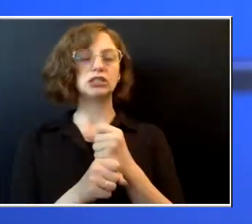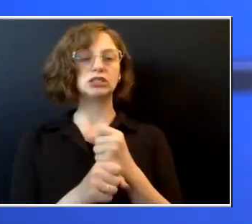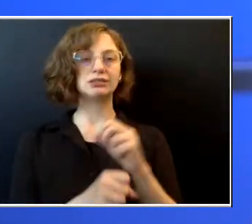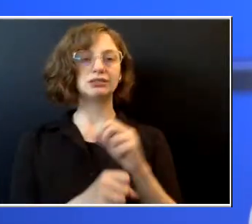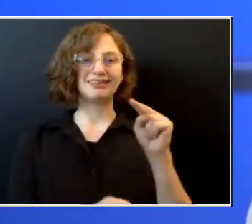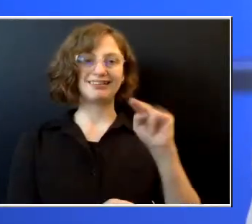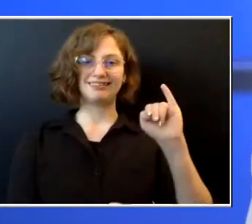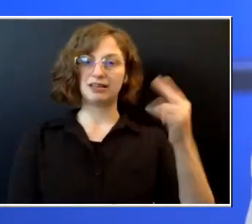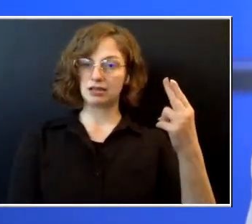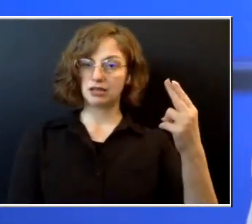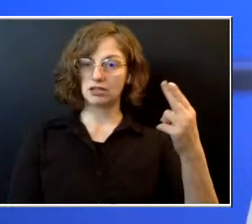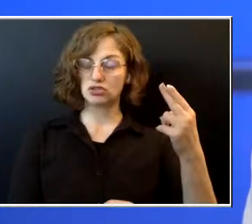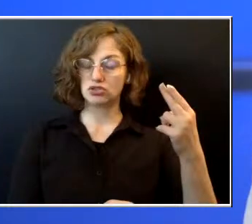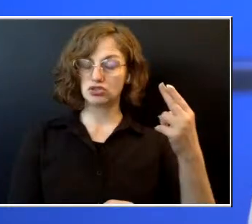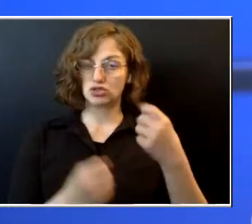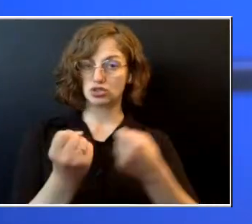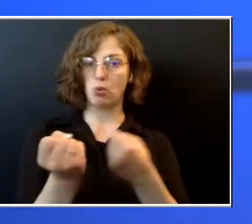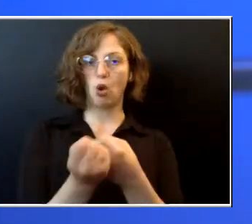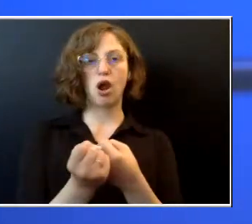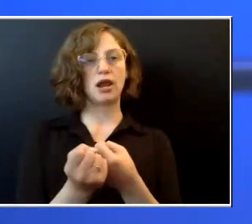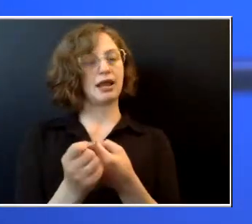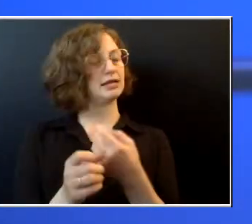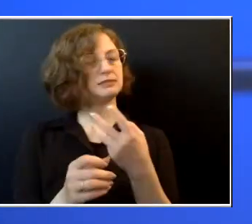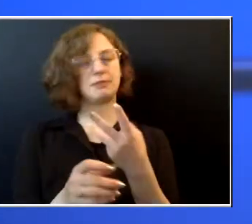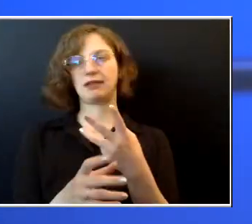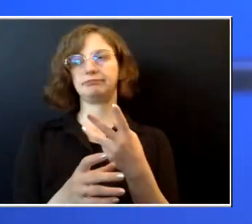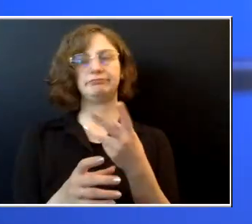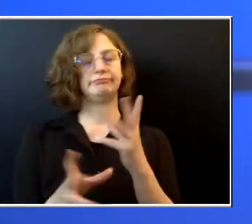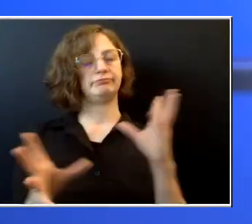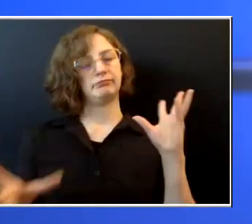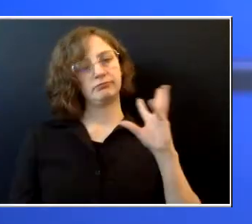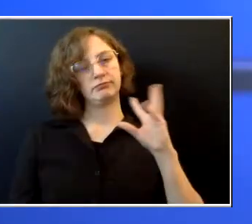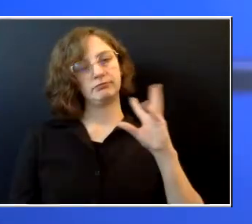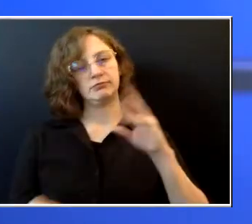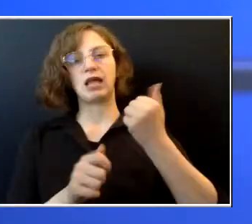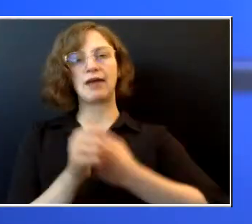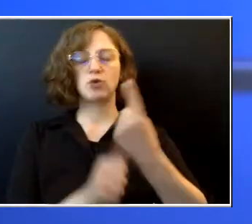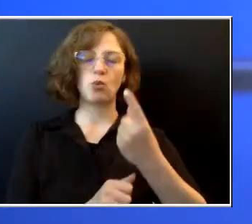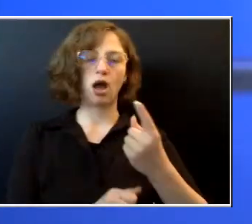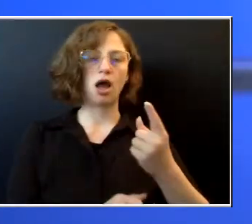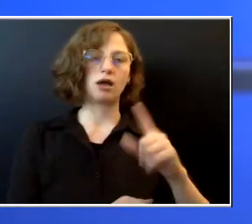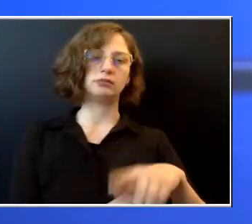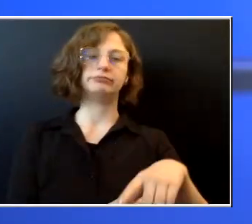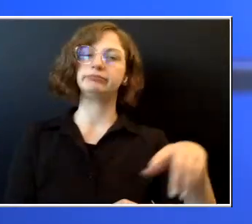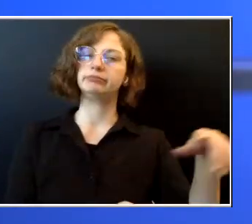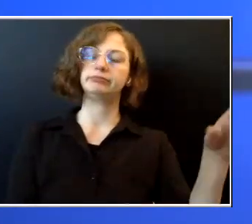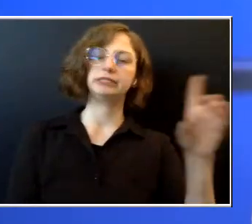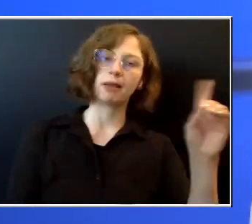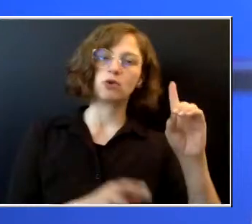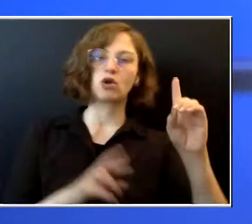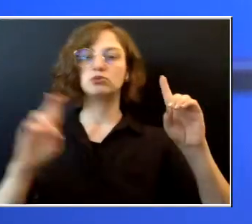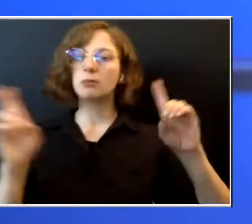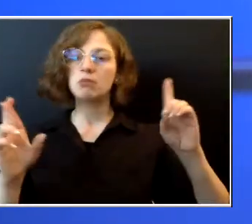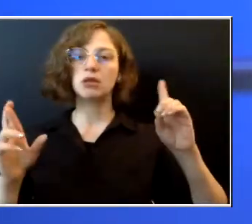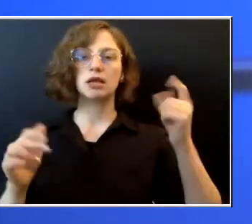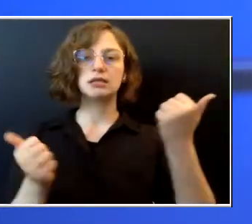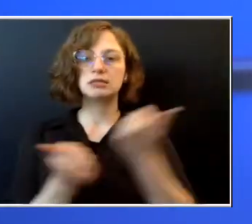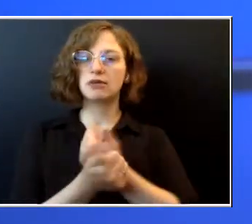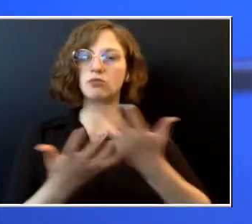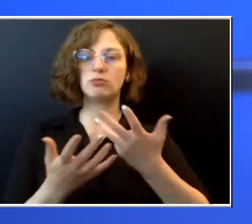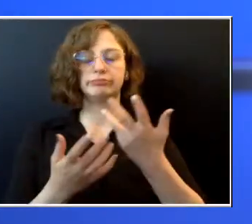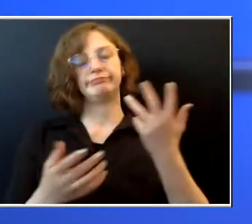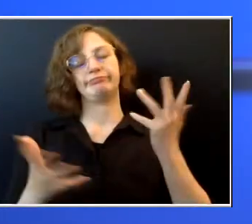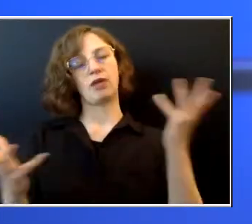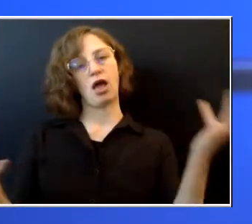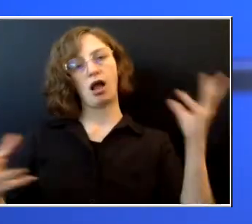bipartisan goal of Congress. And so legislators on both sides of the aisle have been very supportive. Senator Moran has